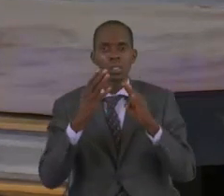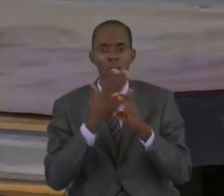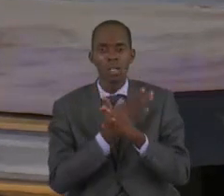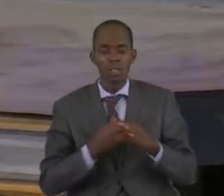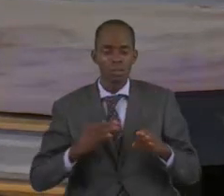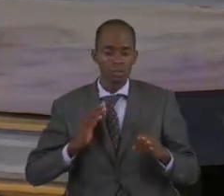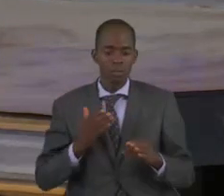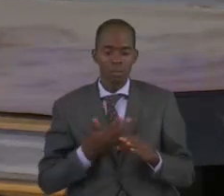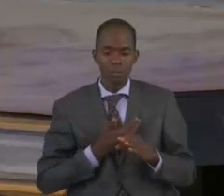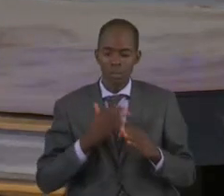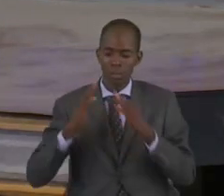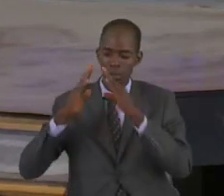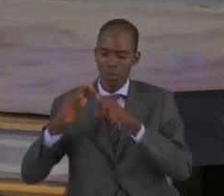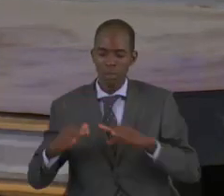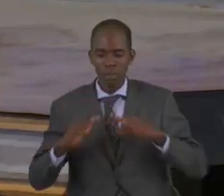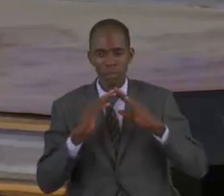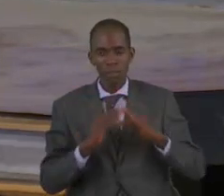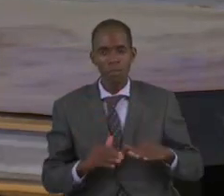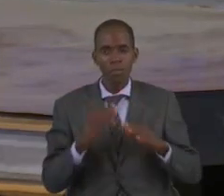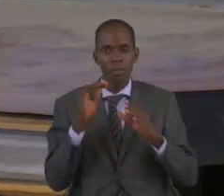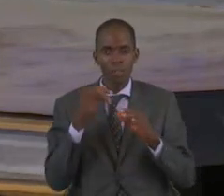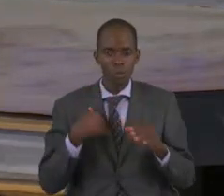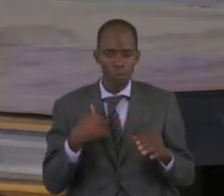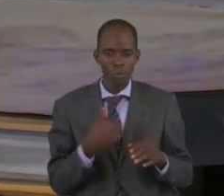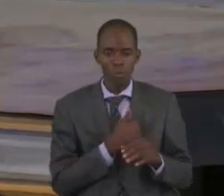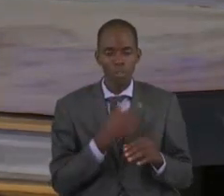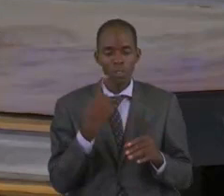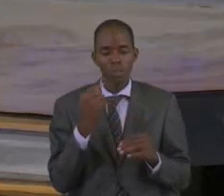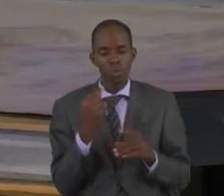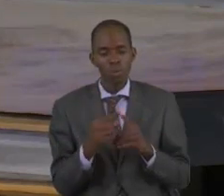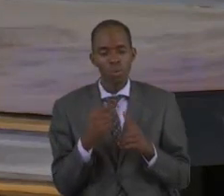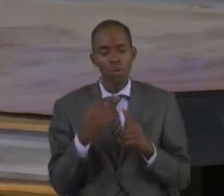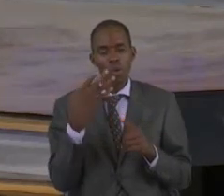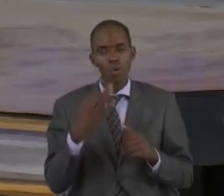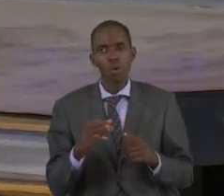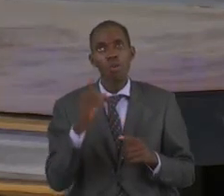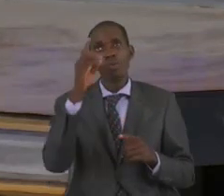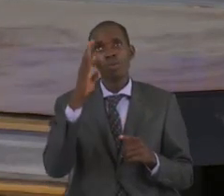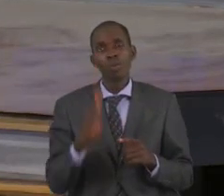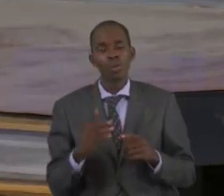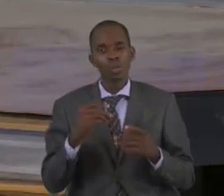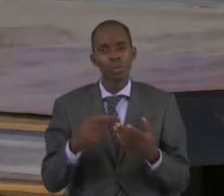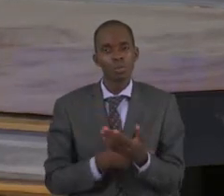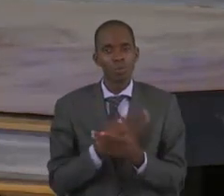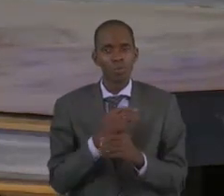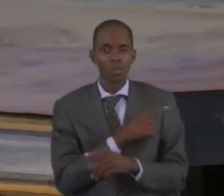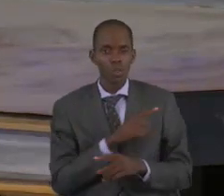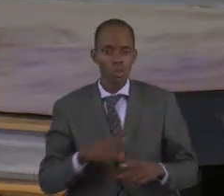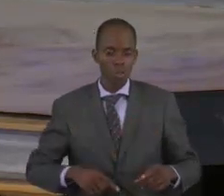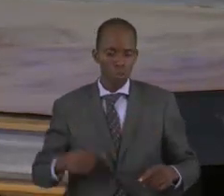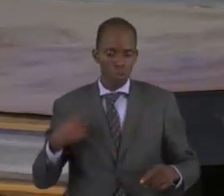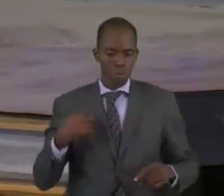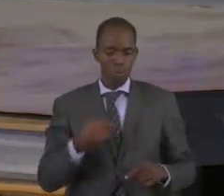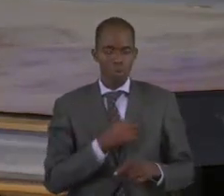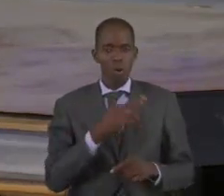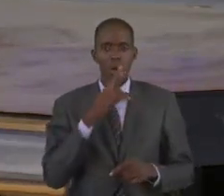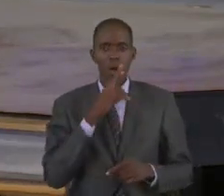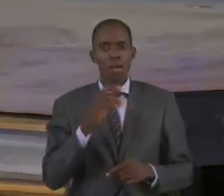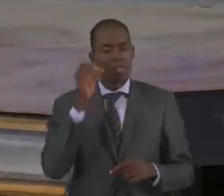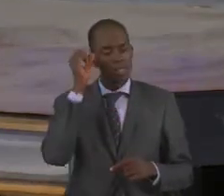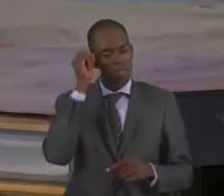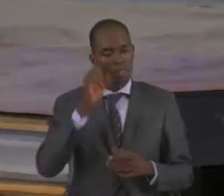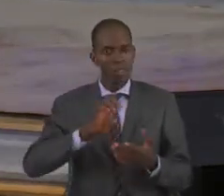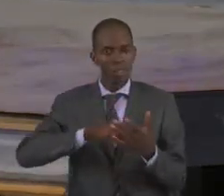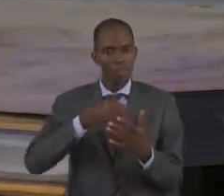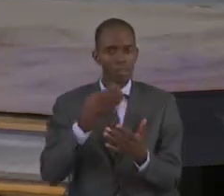city with the word of God and the gospel of the Lord. Here we are. We are his witnesses of